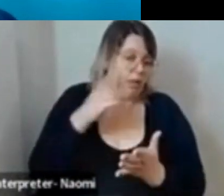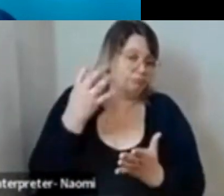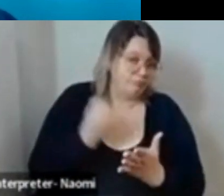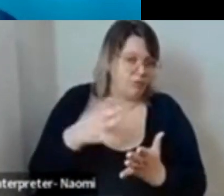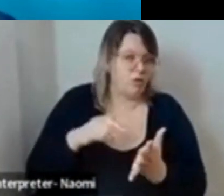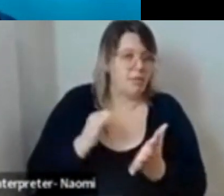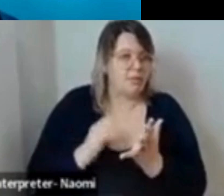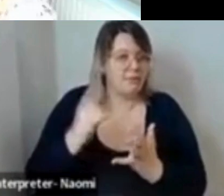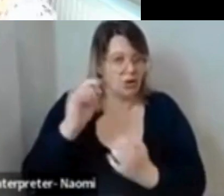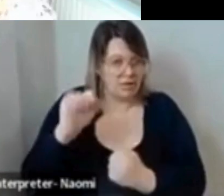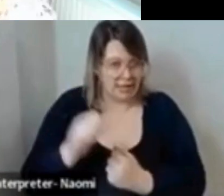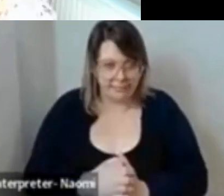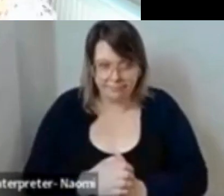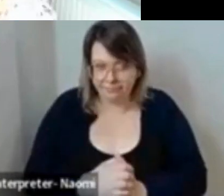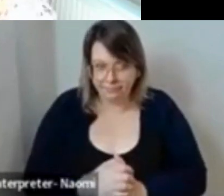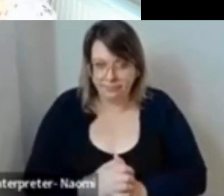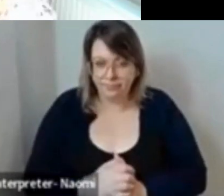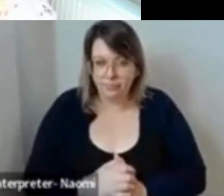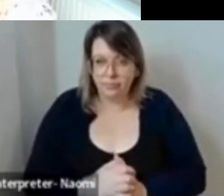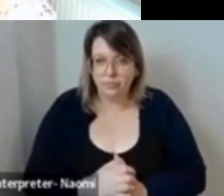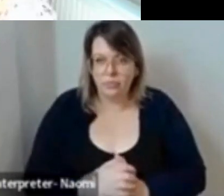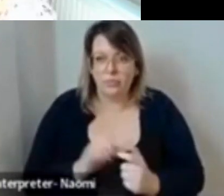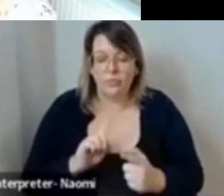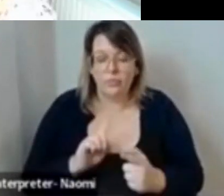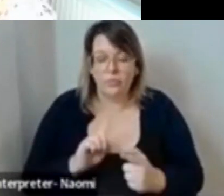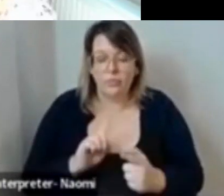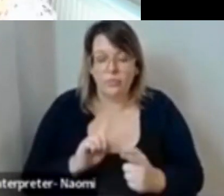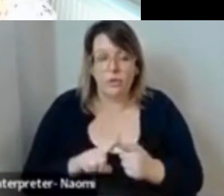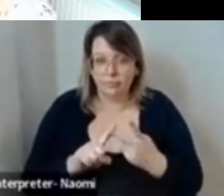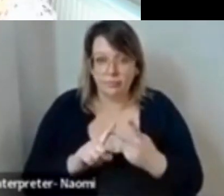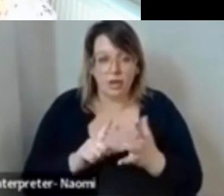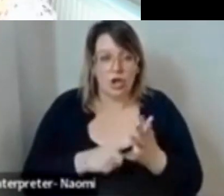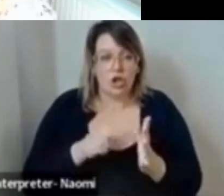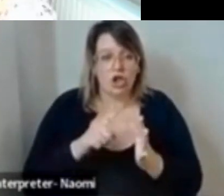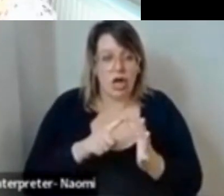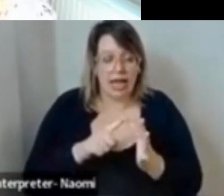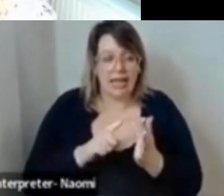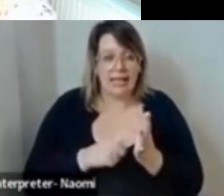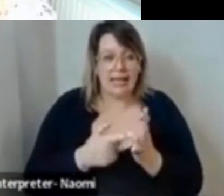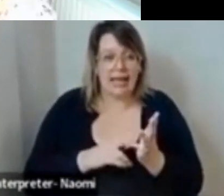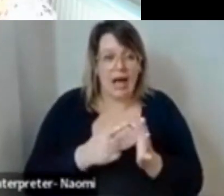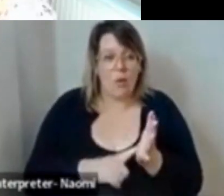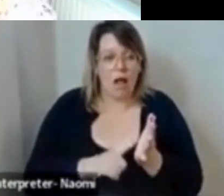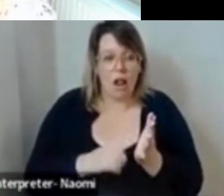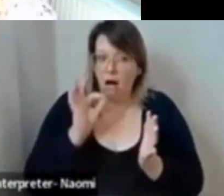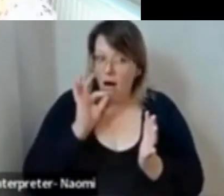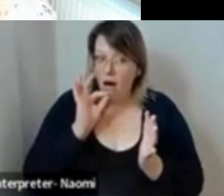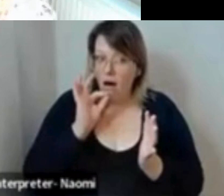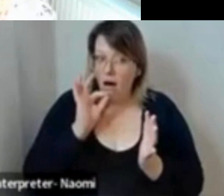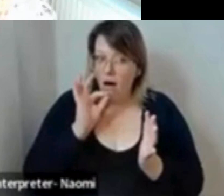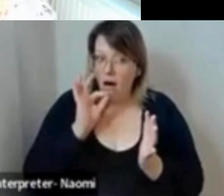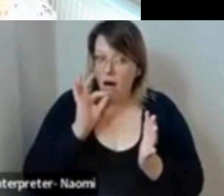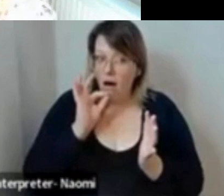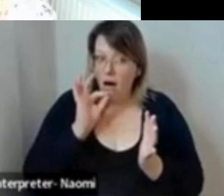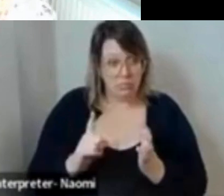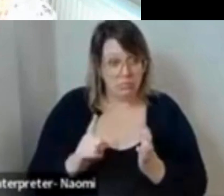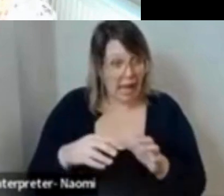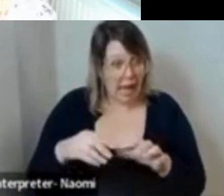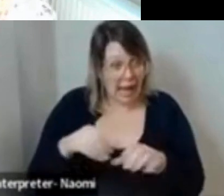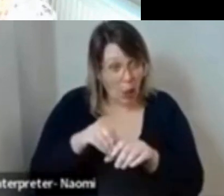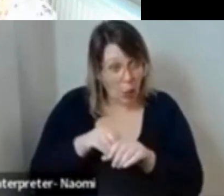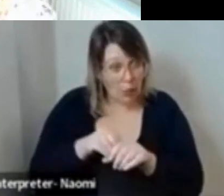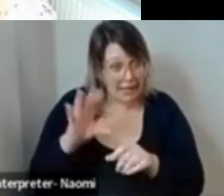September, yes. Thank you. And Jane Cowell asked, she assumes they don't need to include instruments that